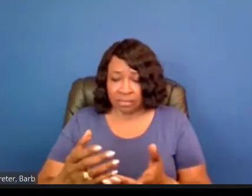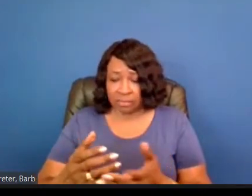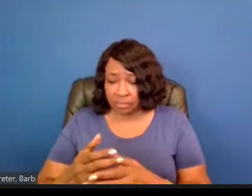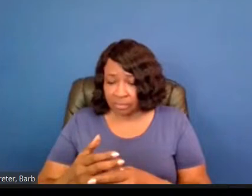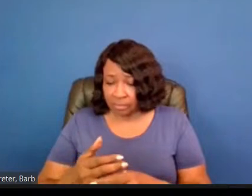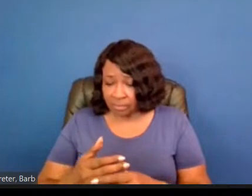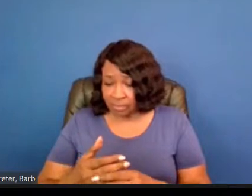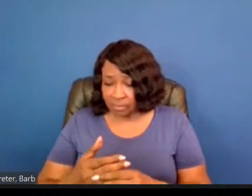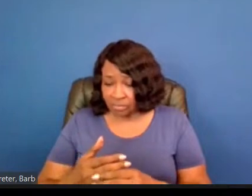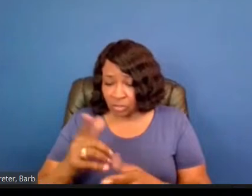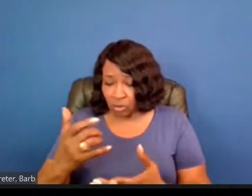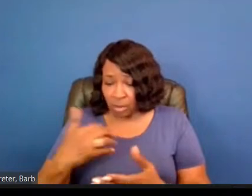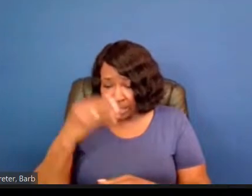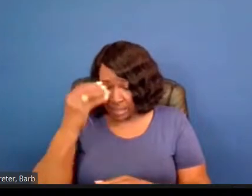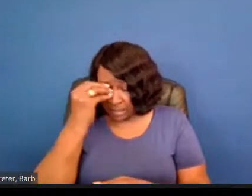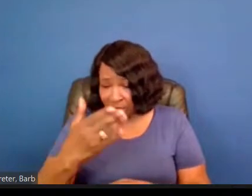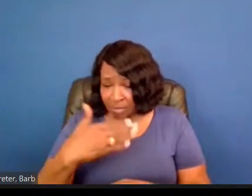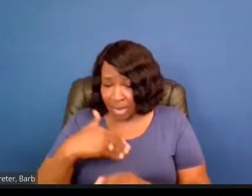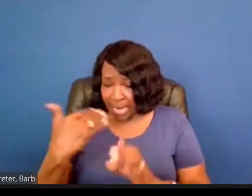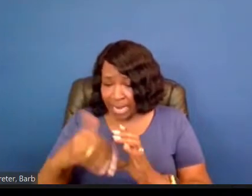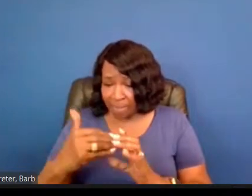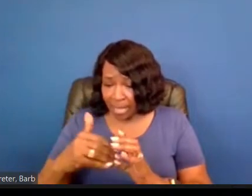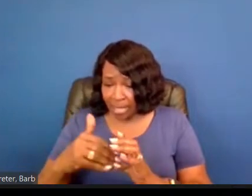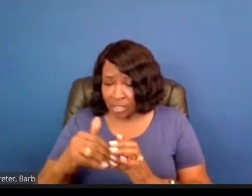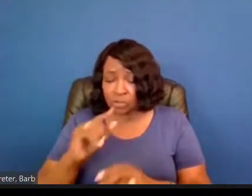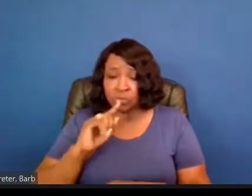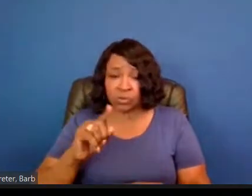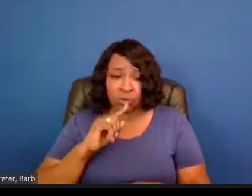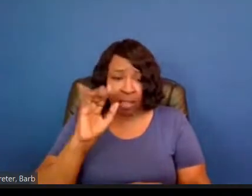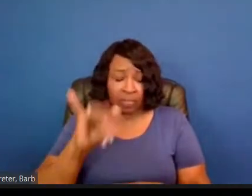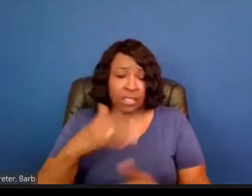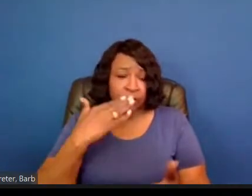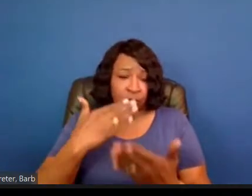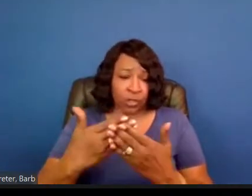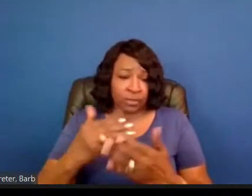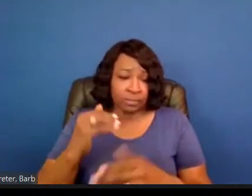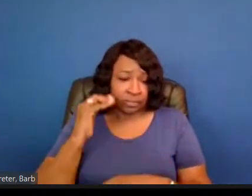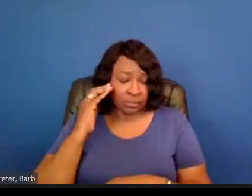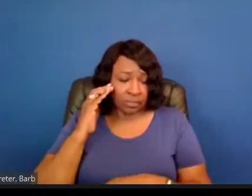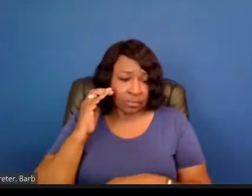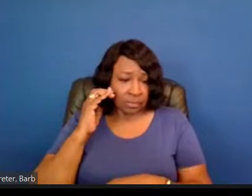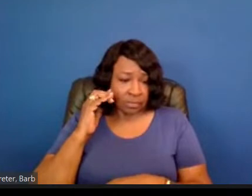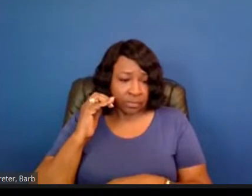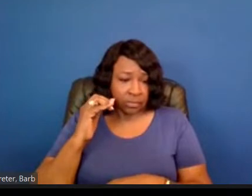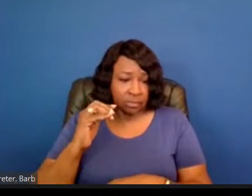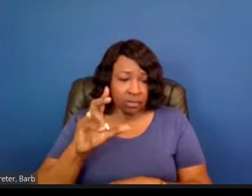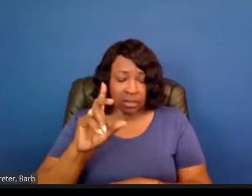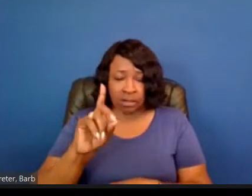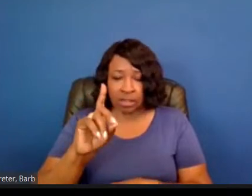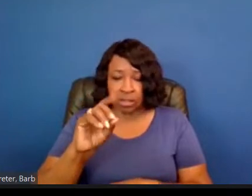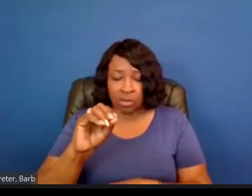you want me to just tell you my email? Yeah, that'll be good. Okay, it's